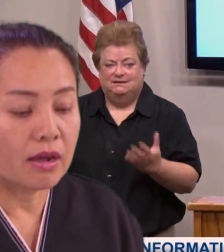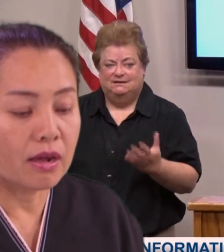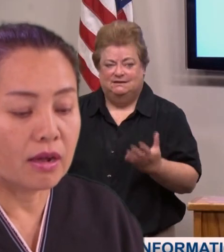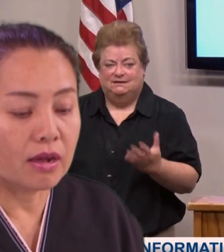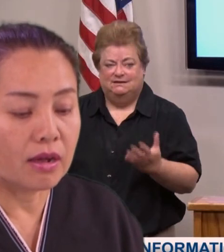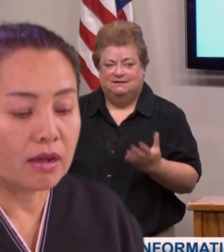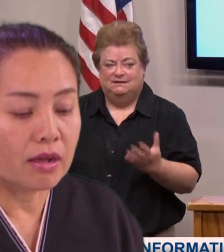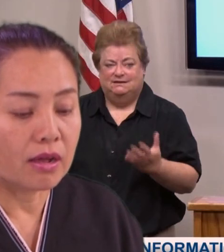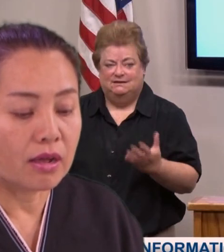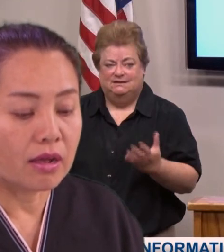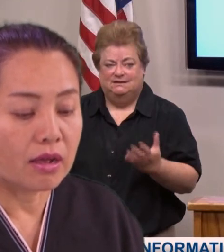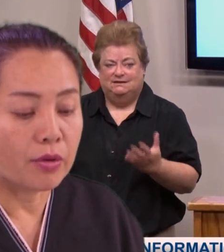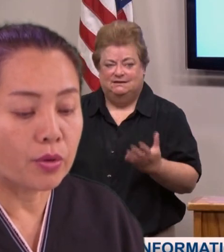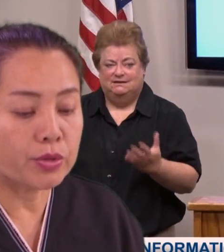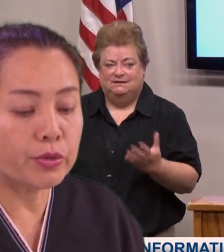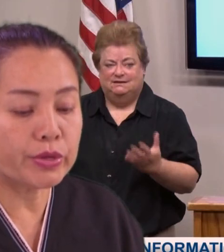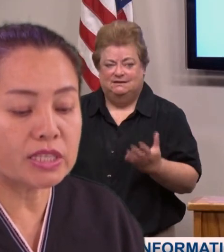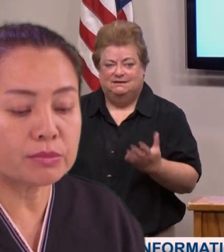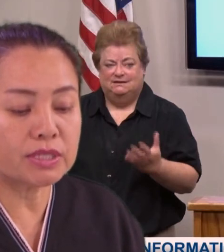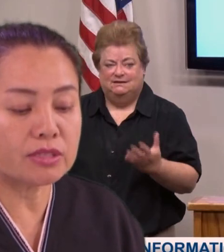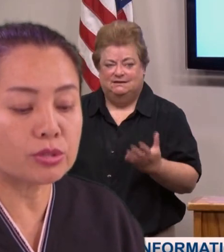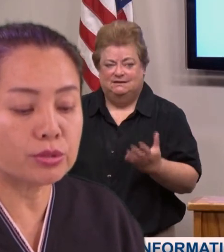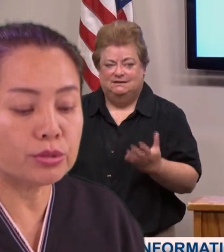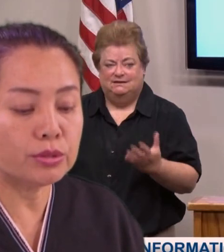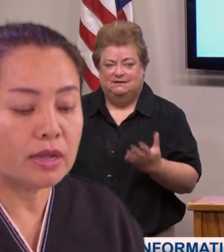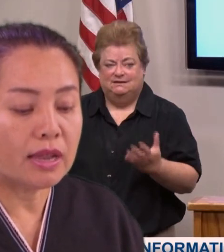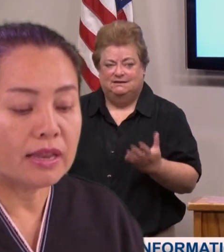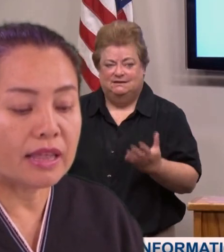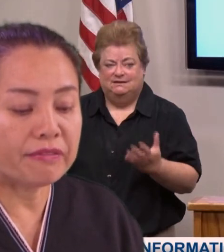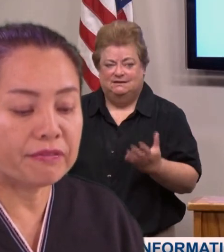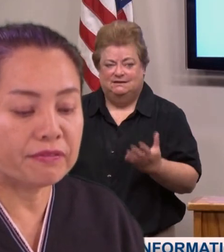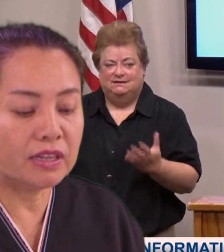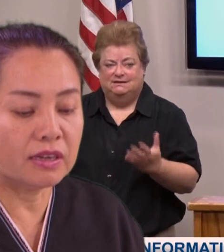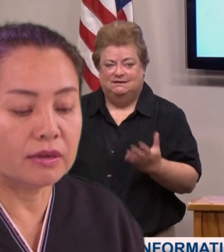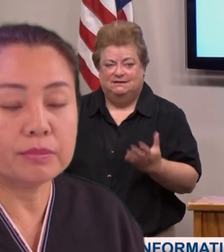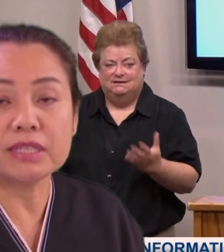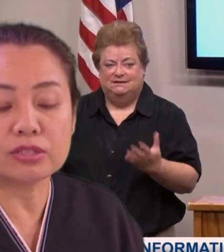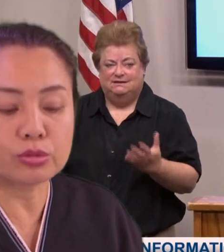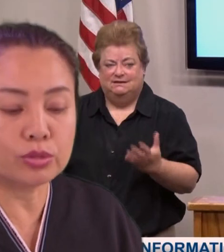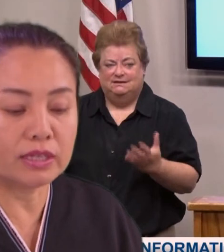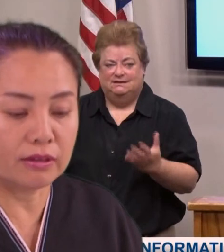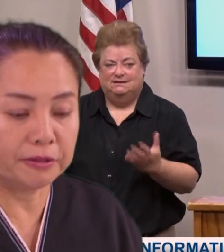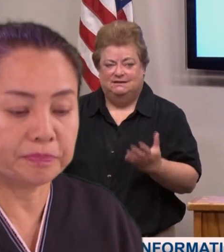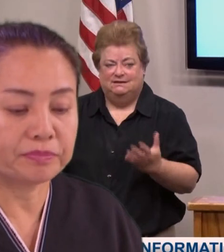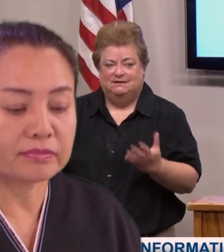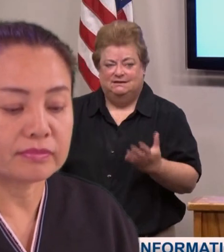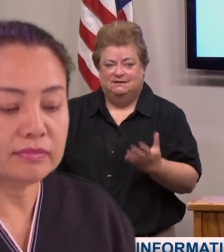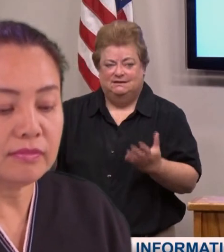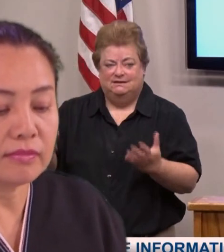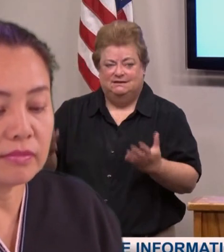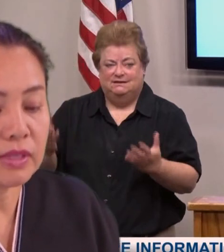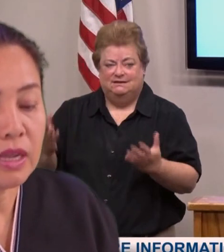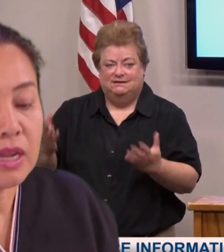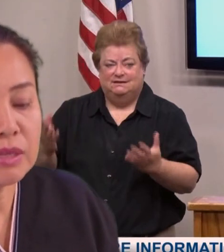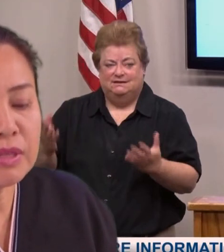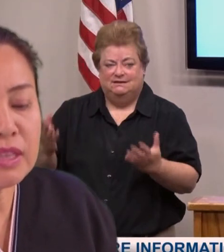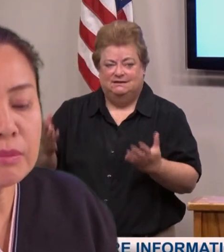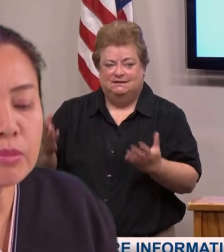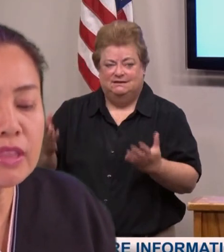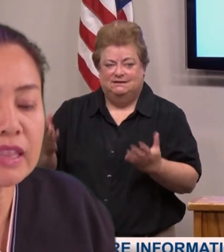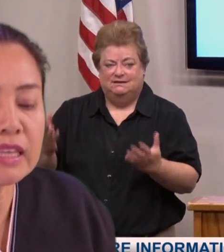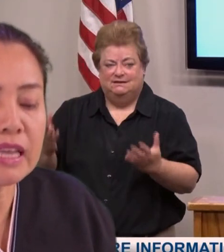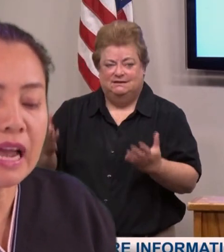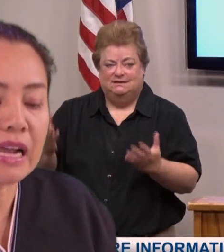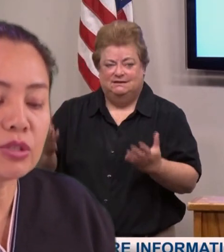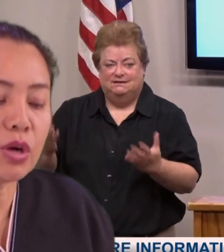Goodrich Middle School left Middle School. If